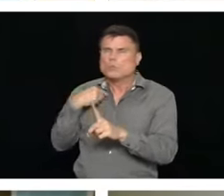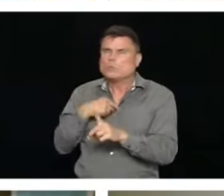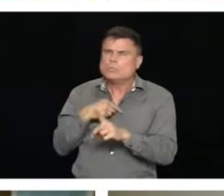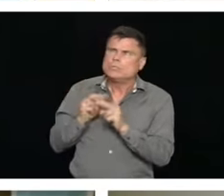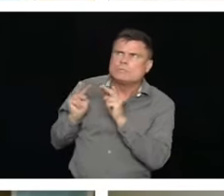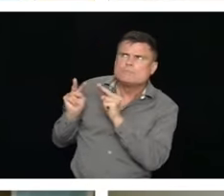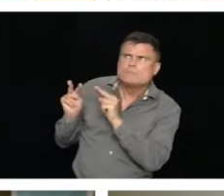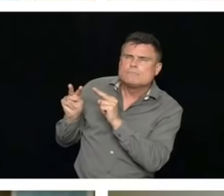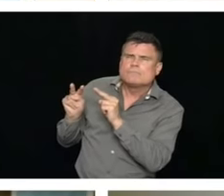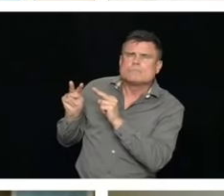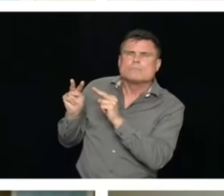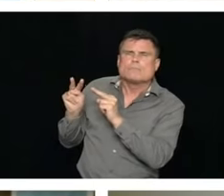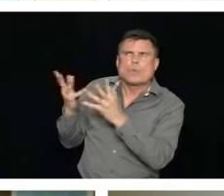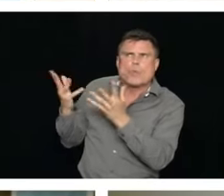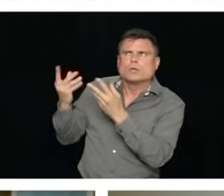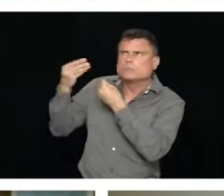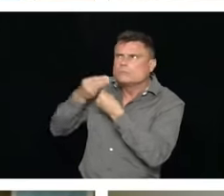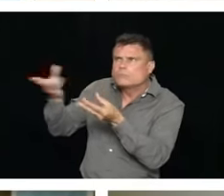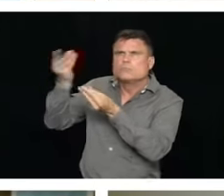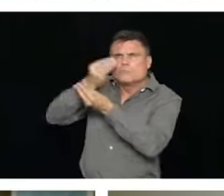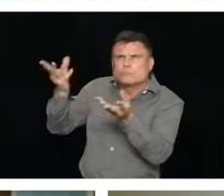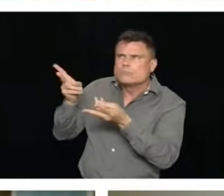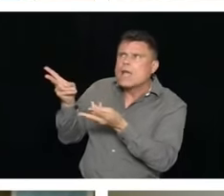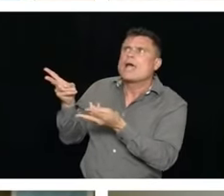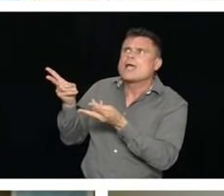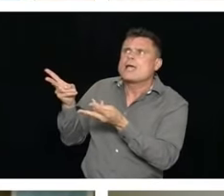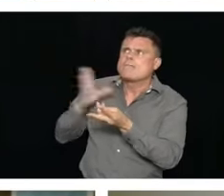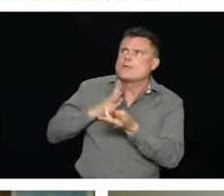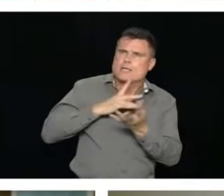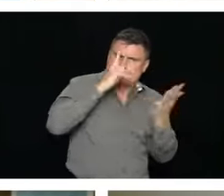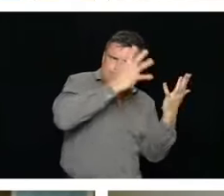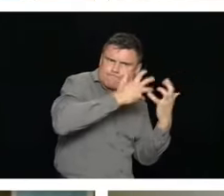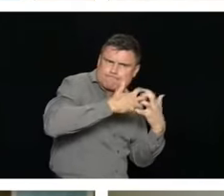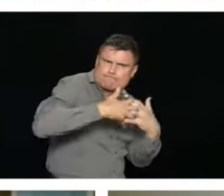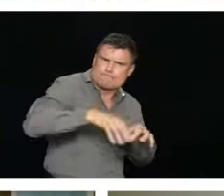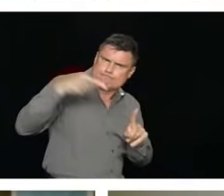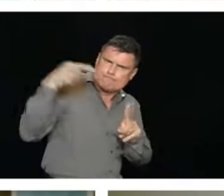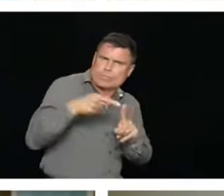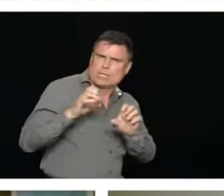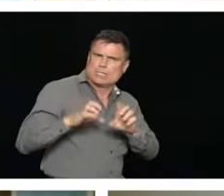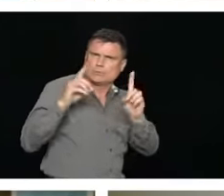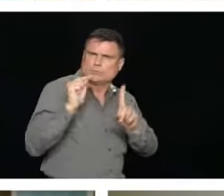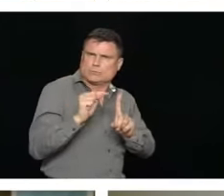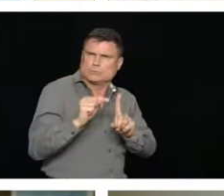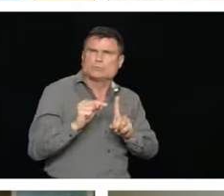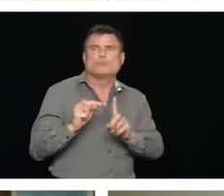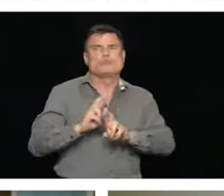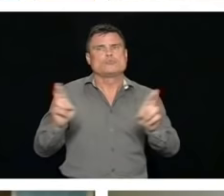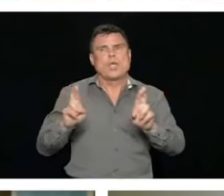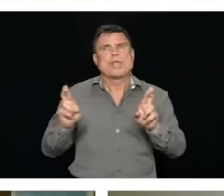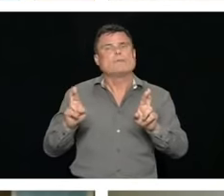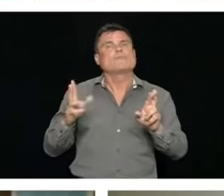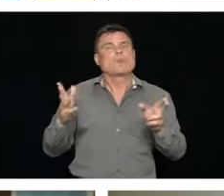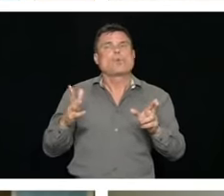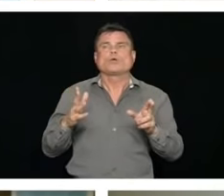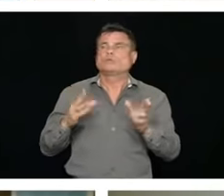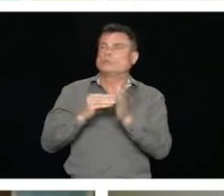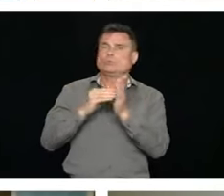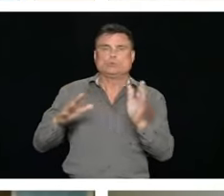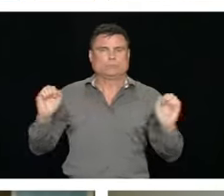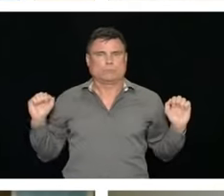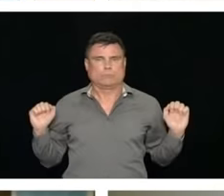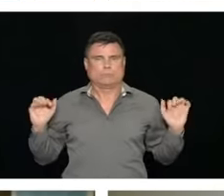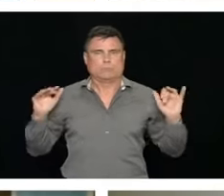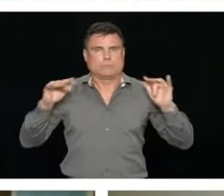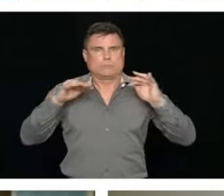far down we have bent the curve, how we have broken the chains of transmission in British Columbia, and we're you know,